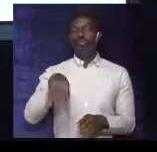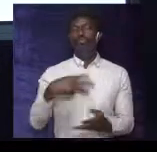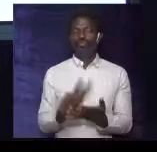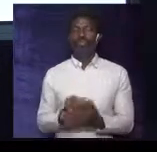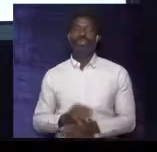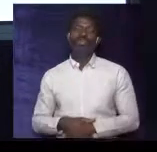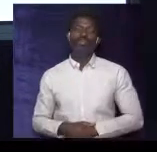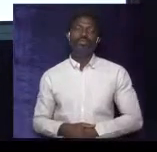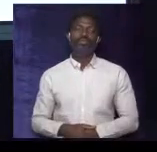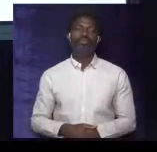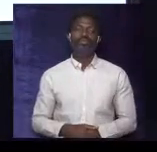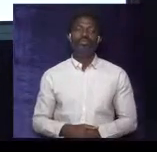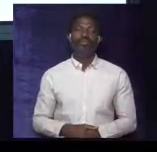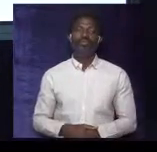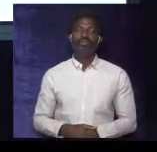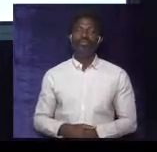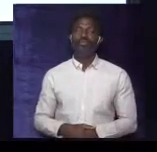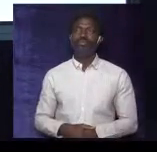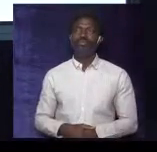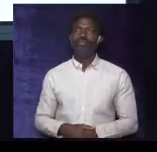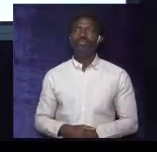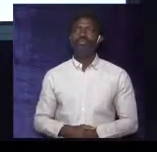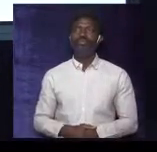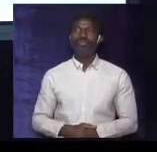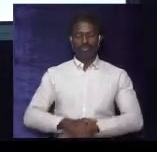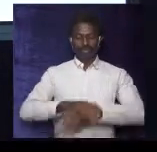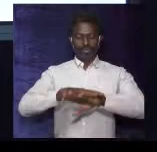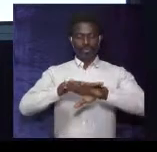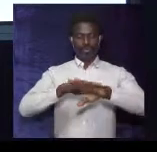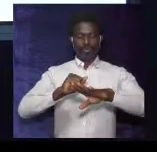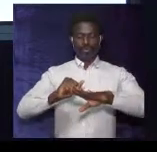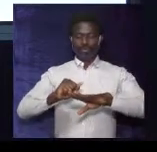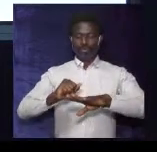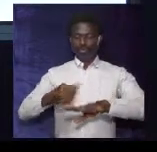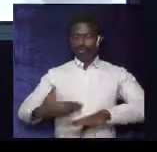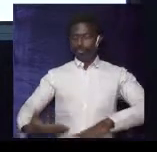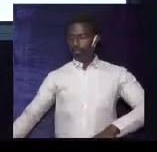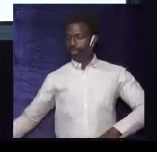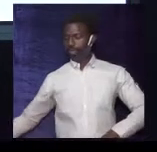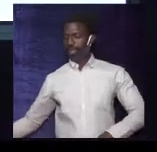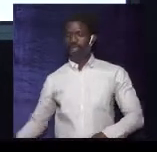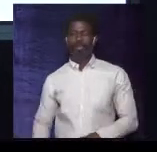over. That means you will recover from that feverish feeling.